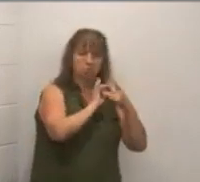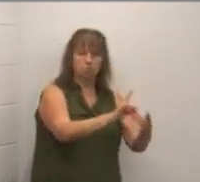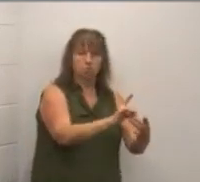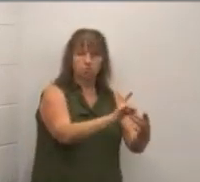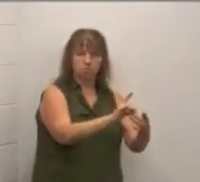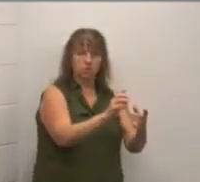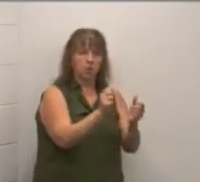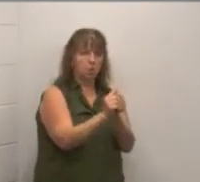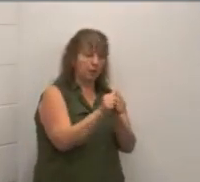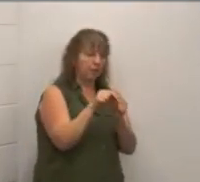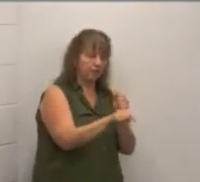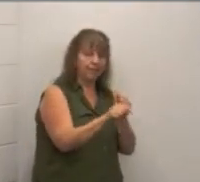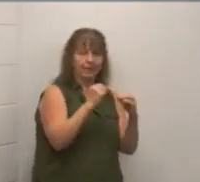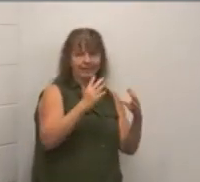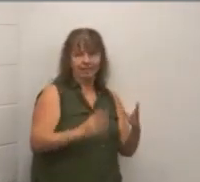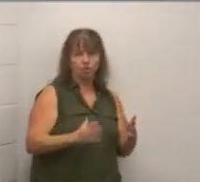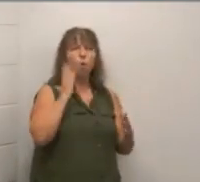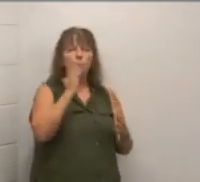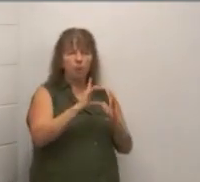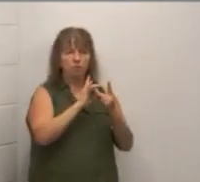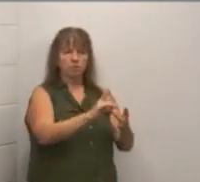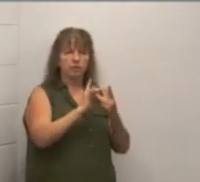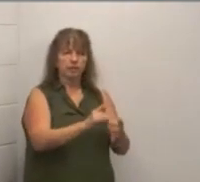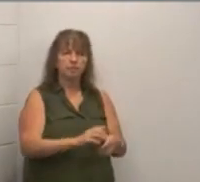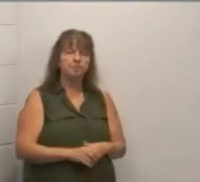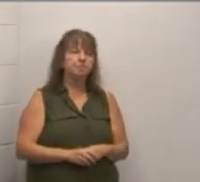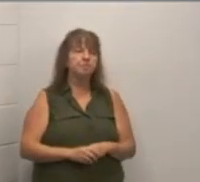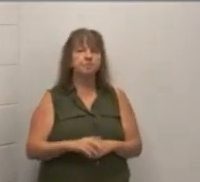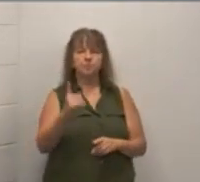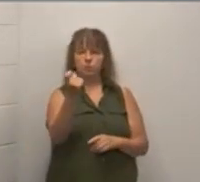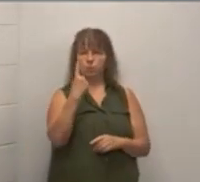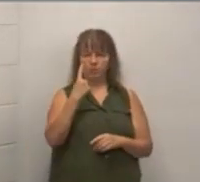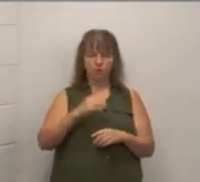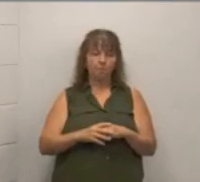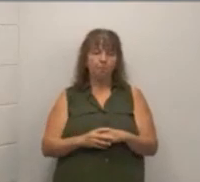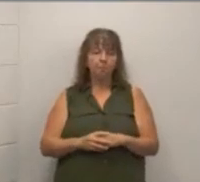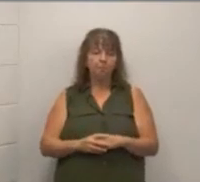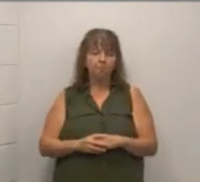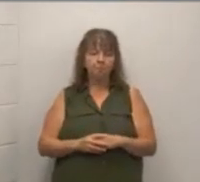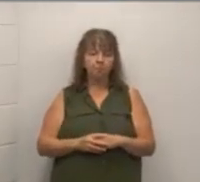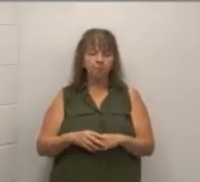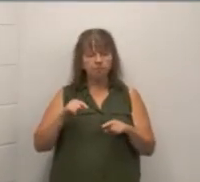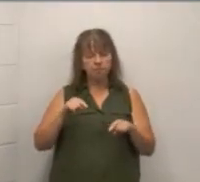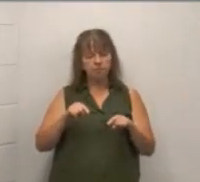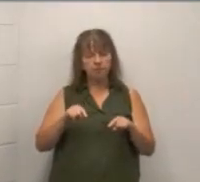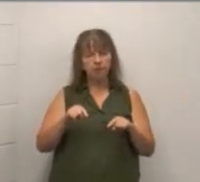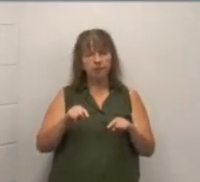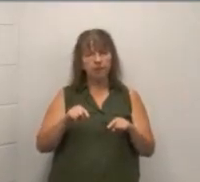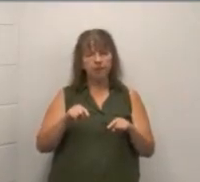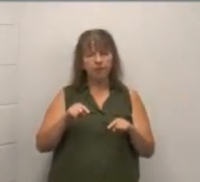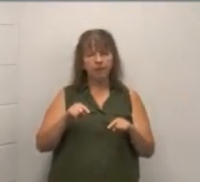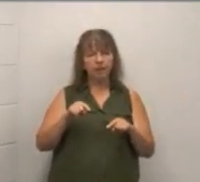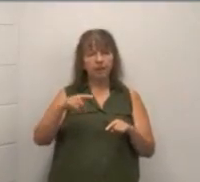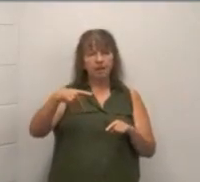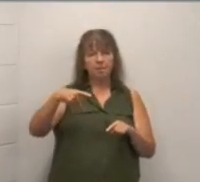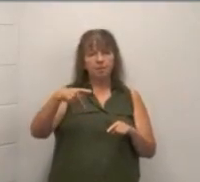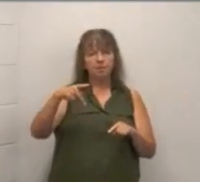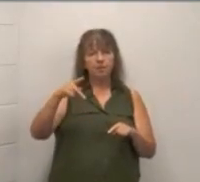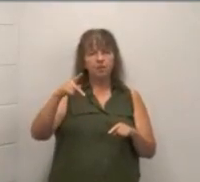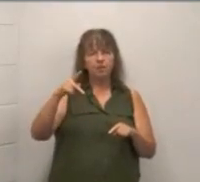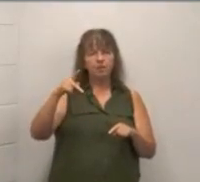two locations and the classroom teacher. How will the district in real time be evaluating the